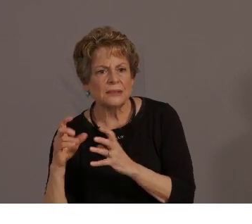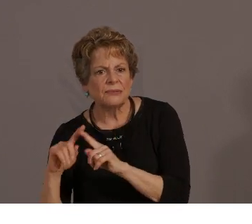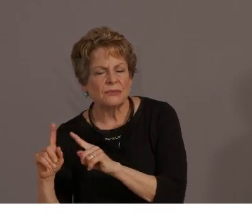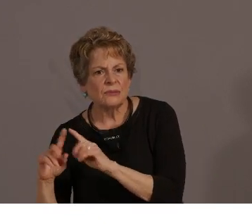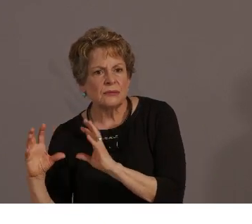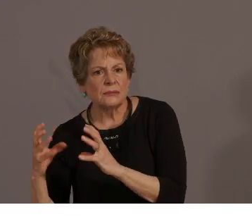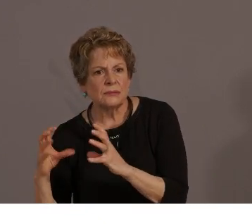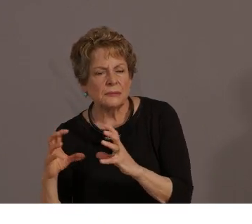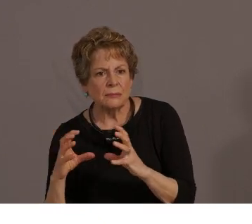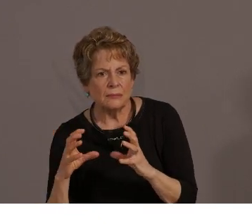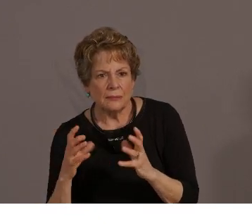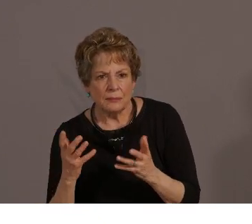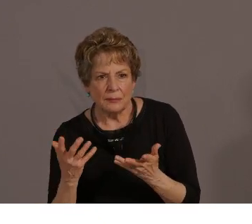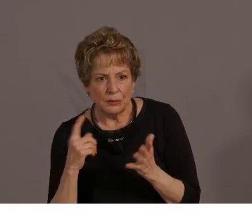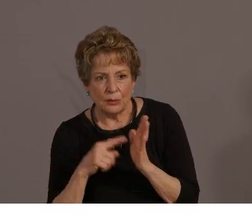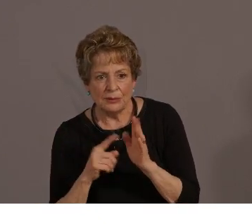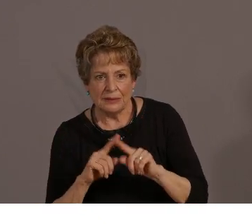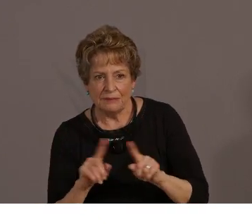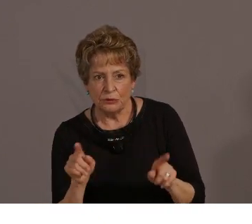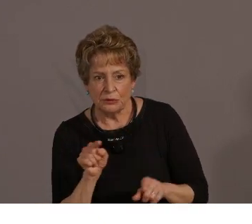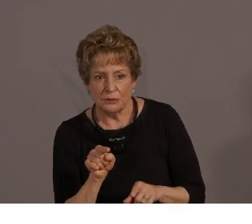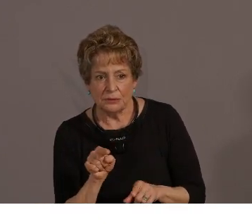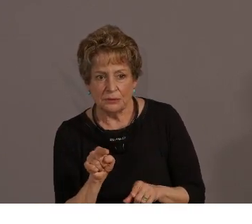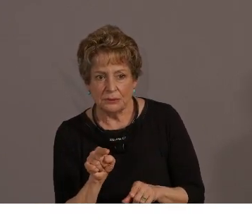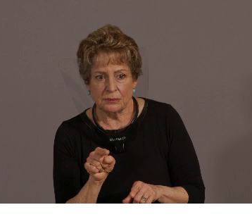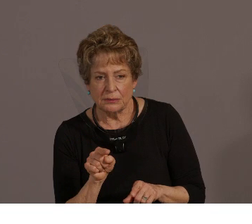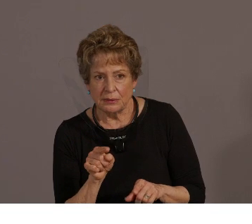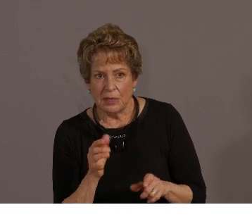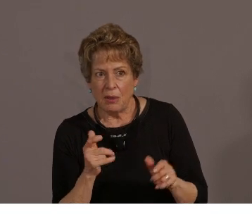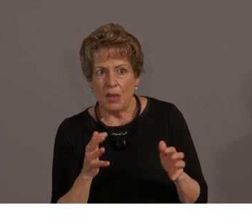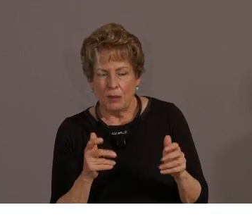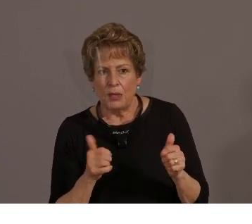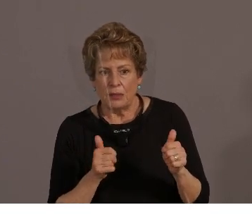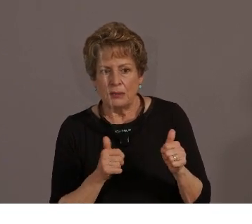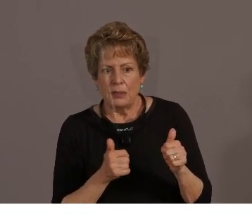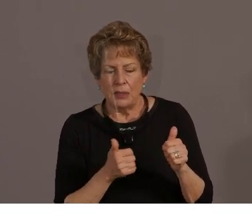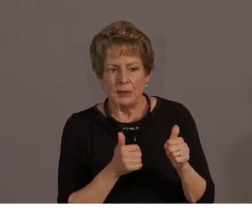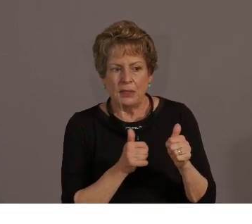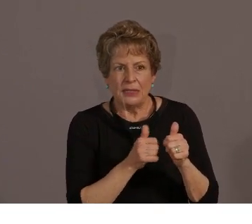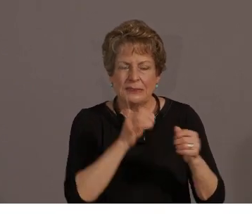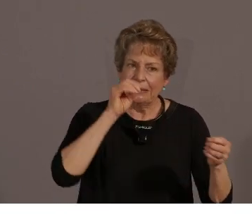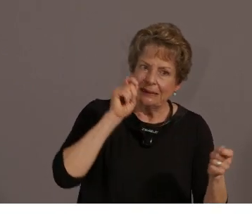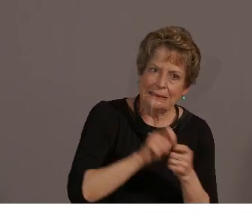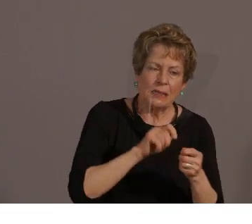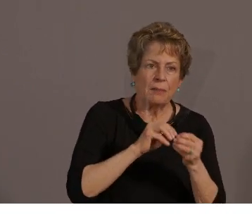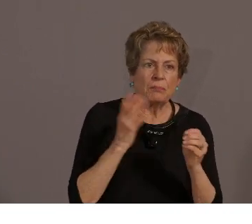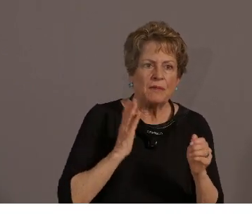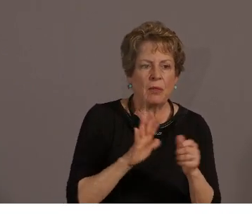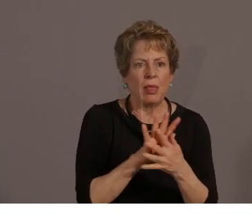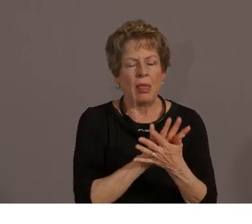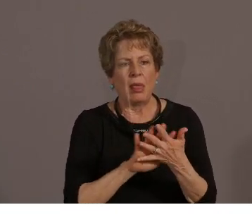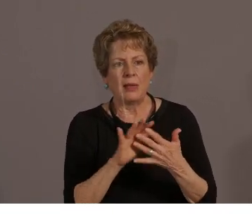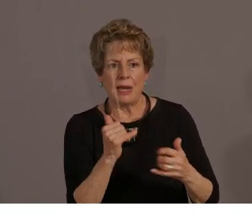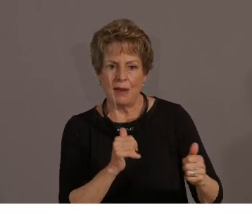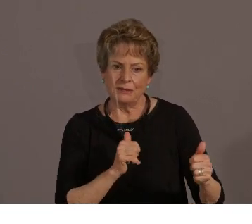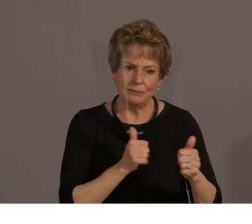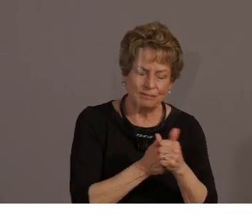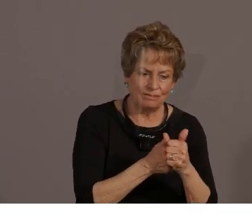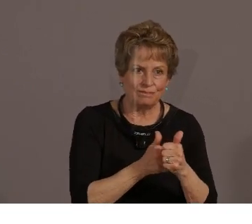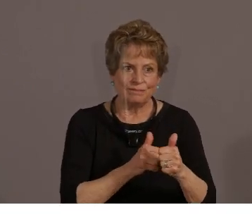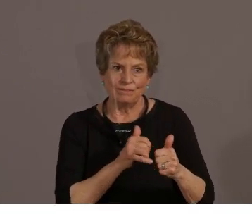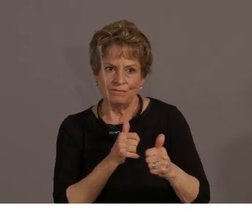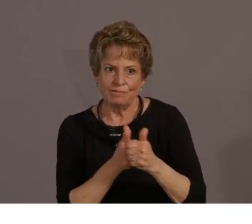so it's been updated to provide more specific and complete information. This new updated table breaks out